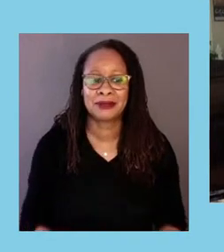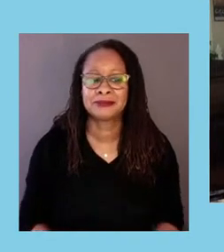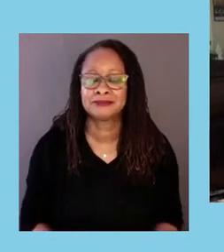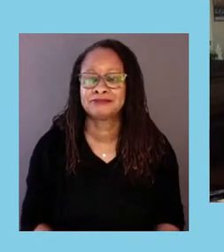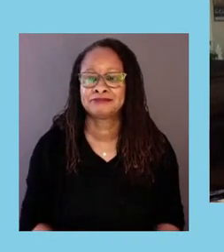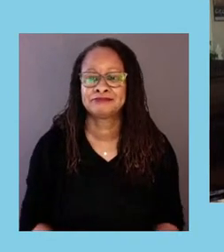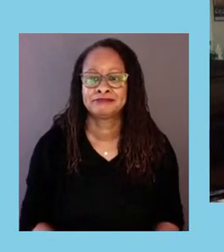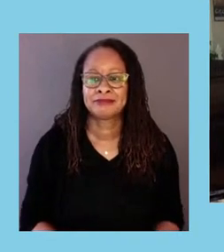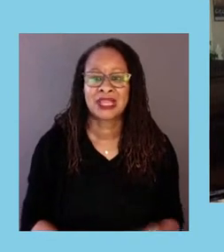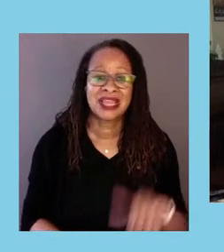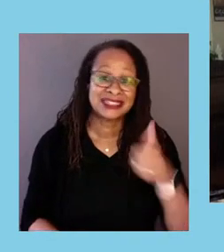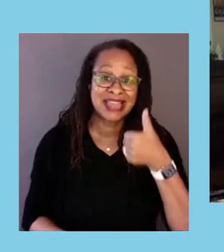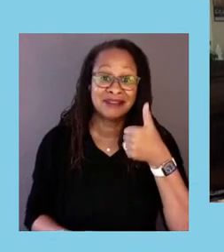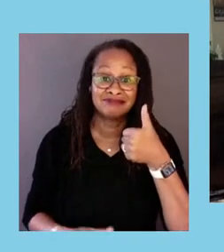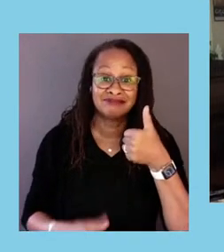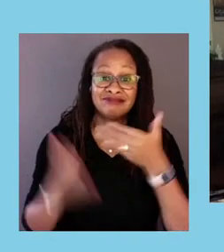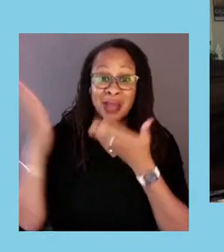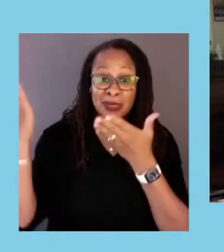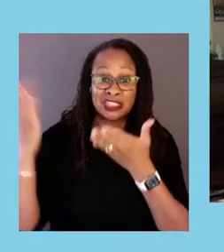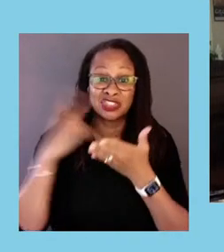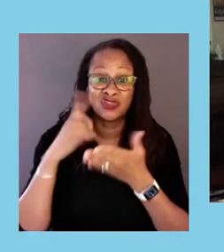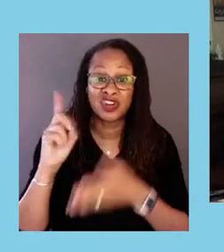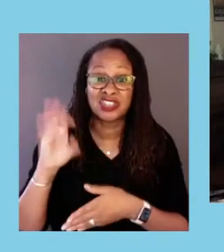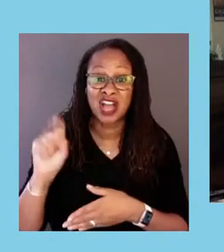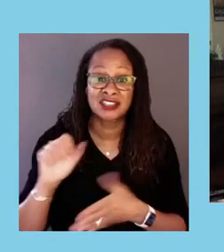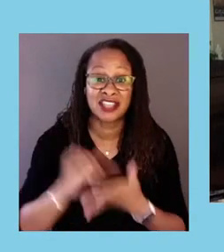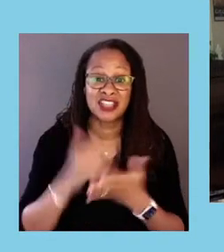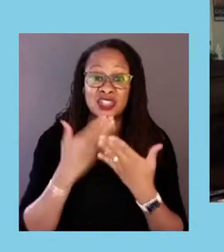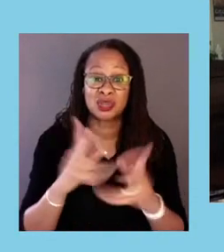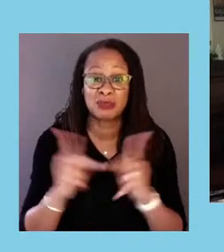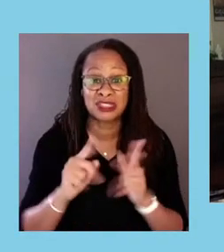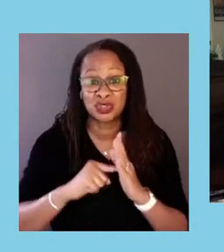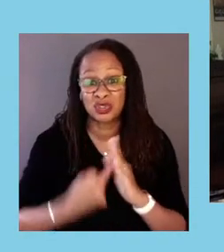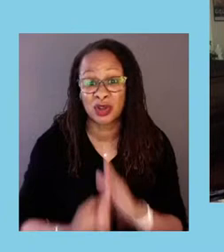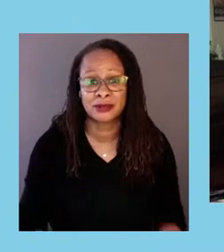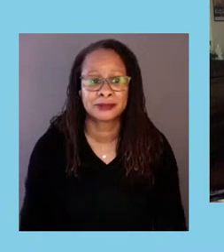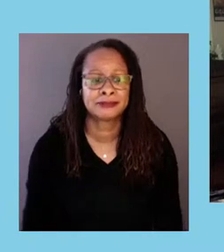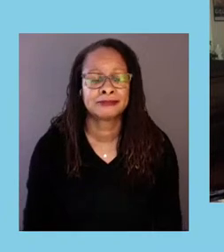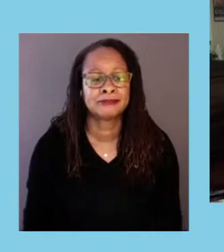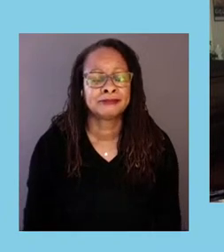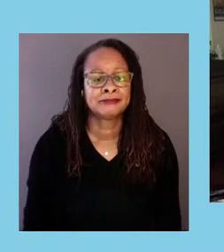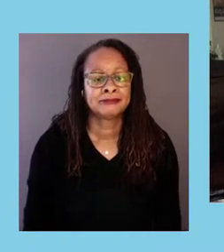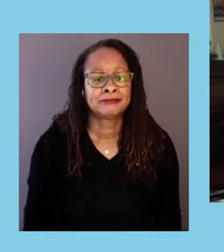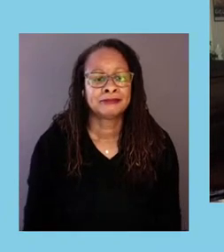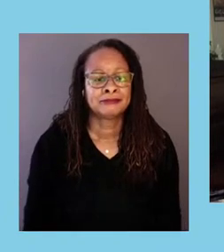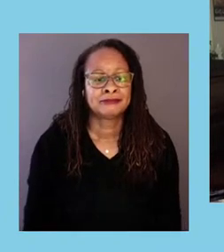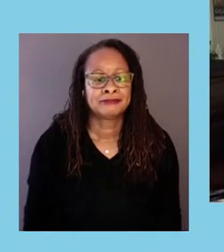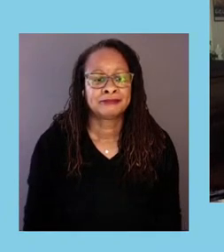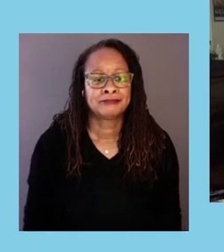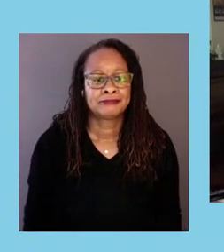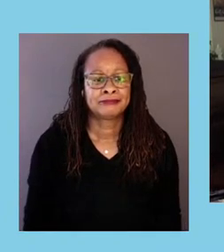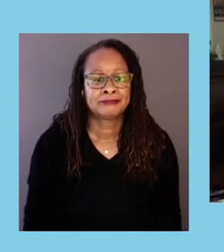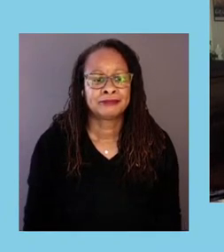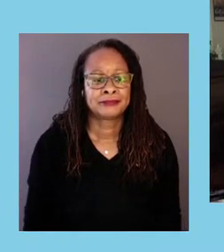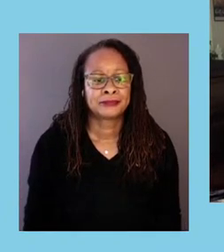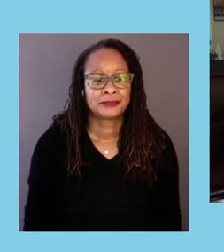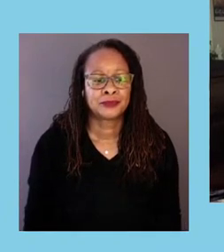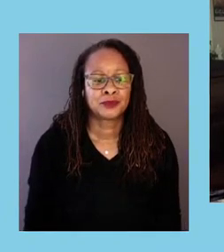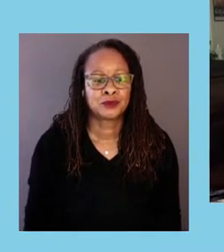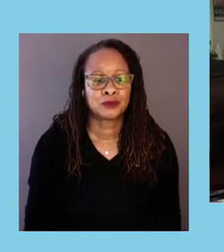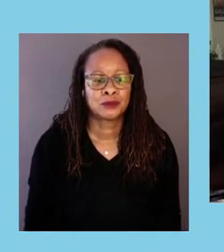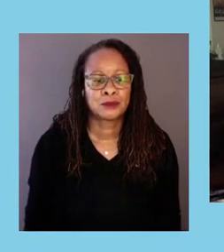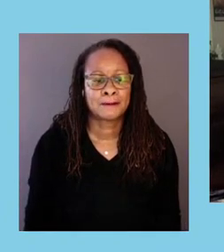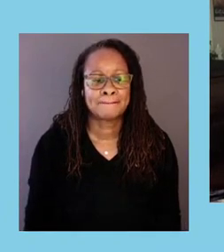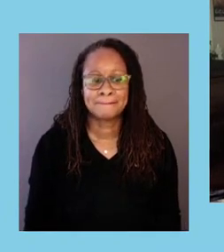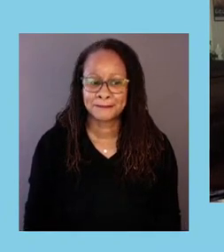noms for Docs, right? That'll be a good place to start. To add to that, Carrie, I think maybe to, as you're seeing